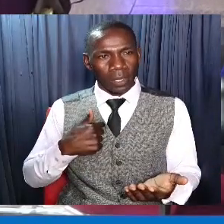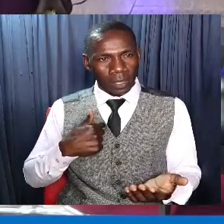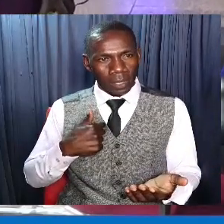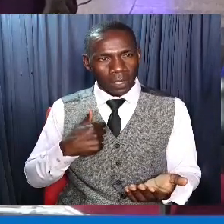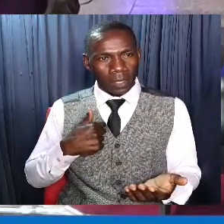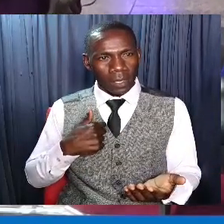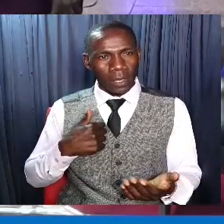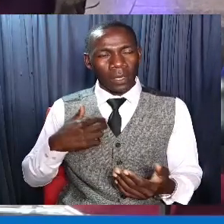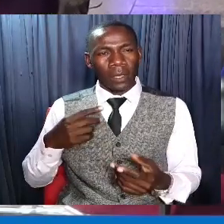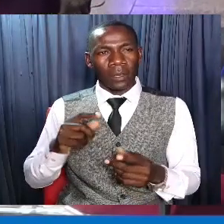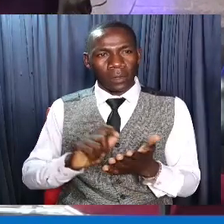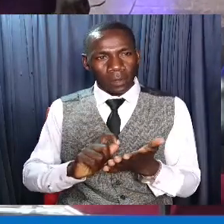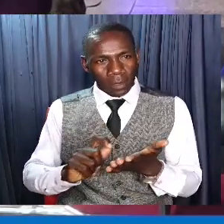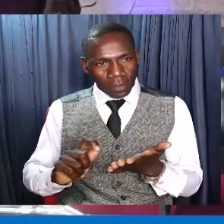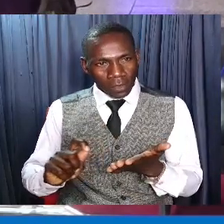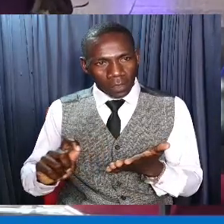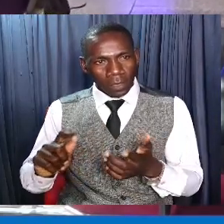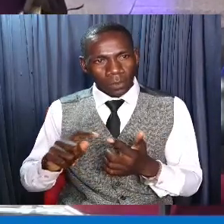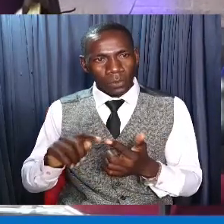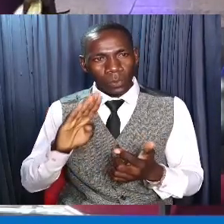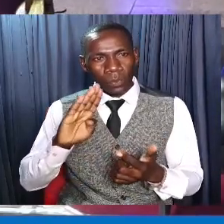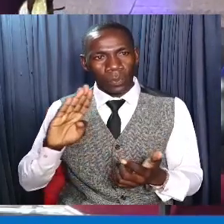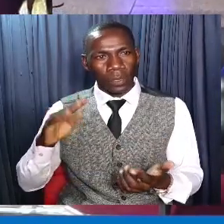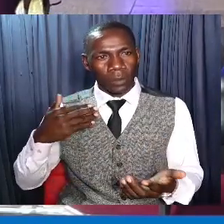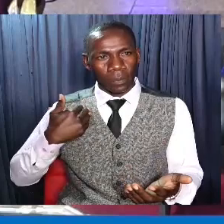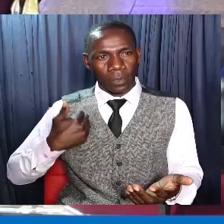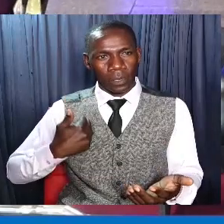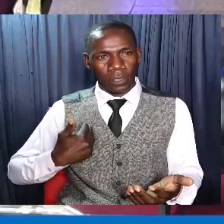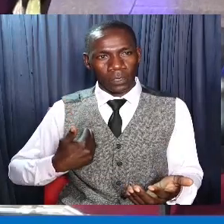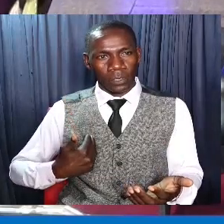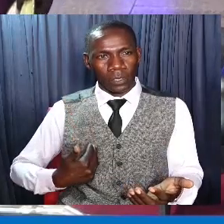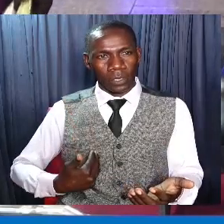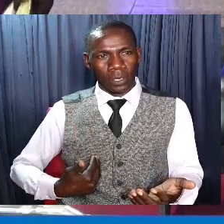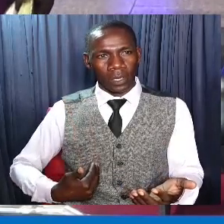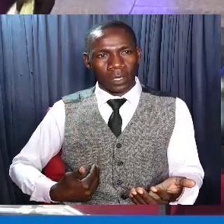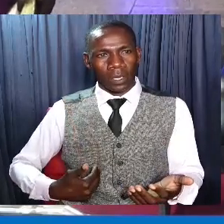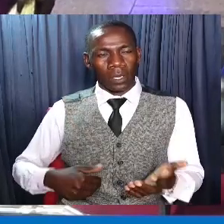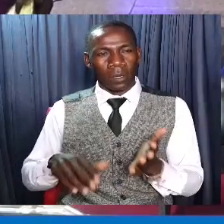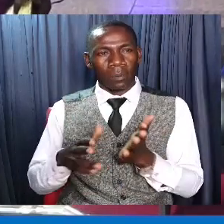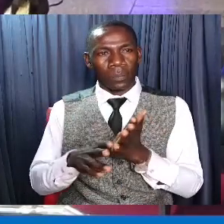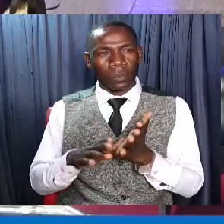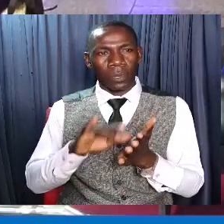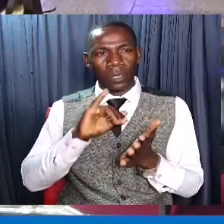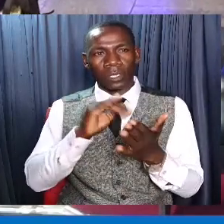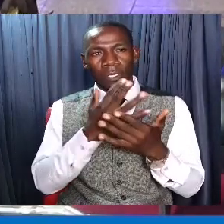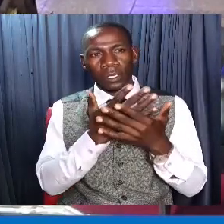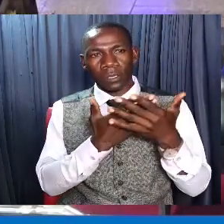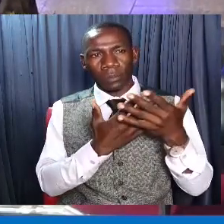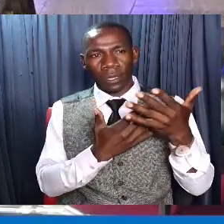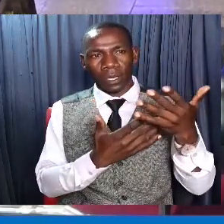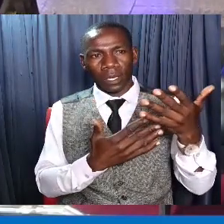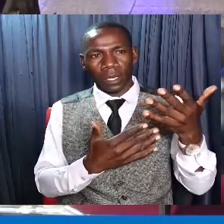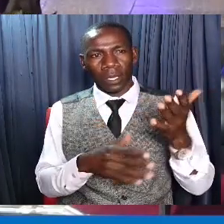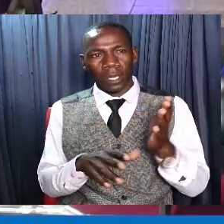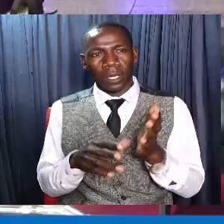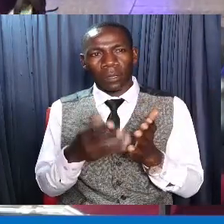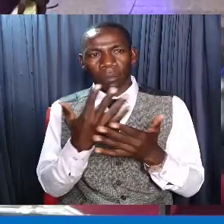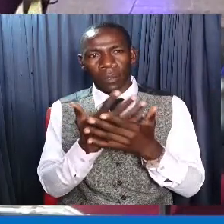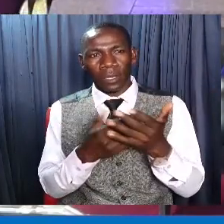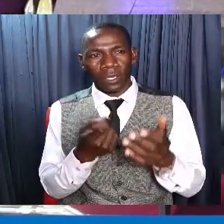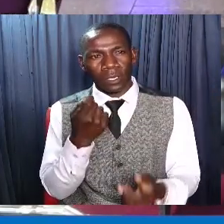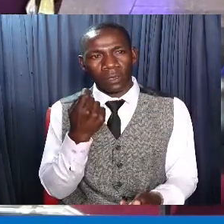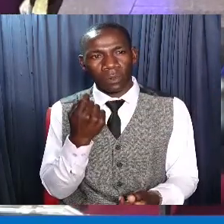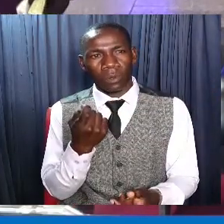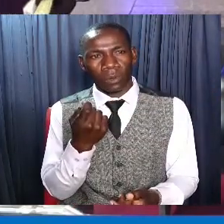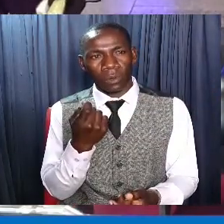nimeandikiwa operation. I've been set for operation. Lakini shida ni damu. But the problem here is damu the blood. Ni chache. The blood